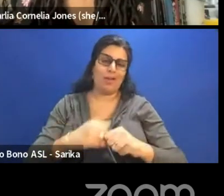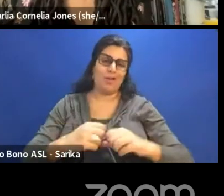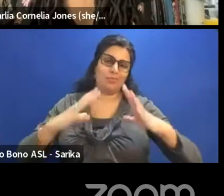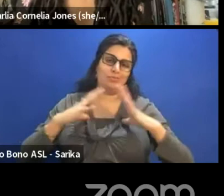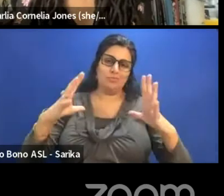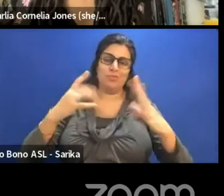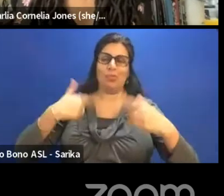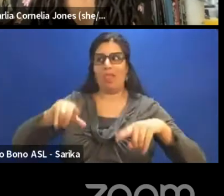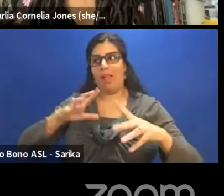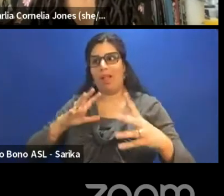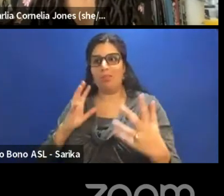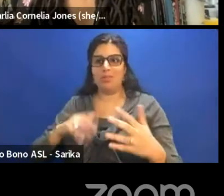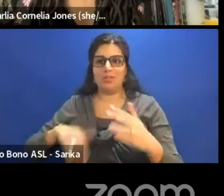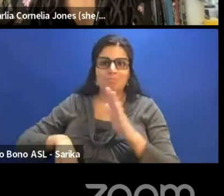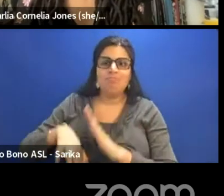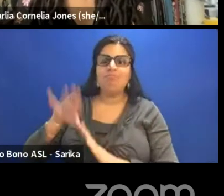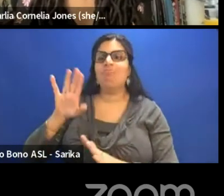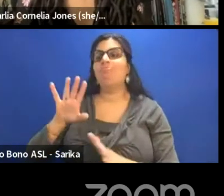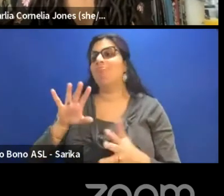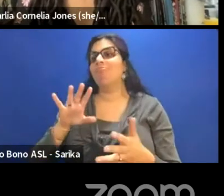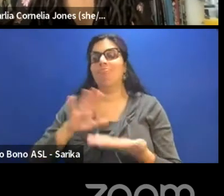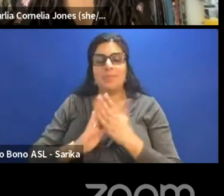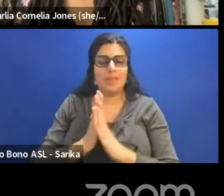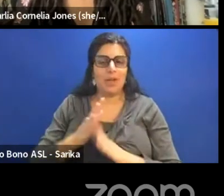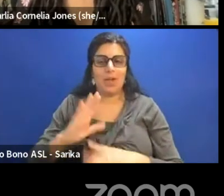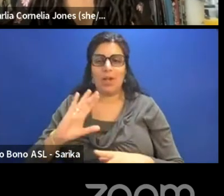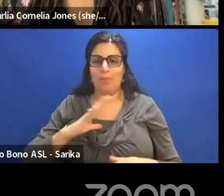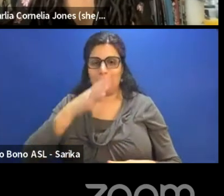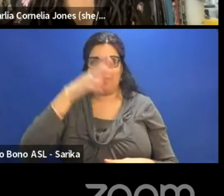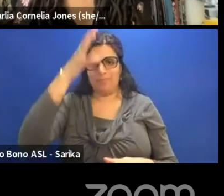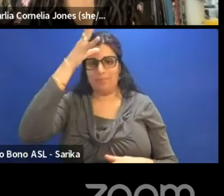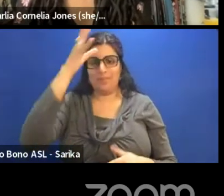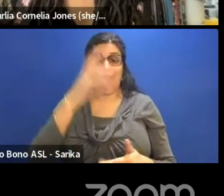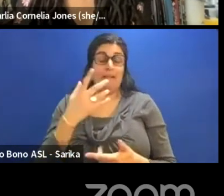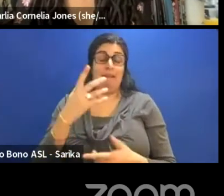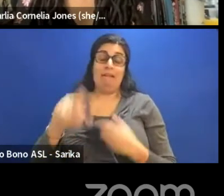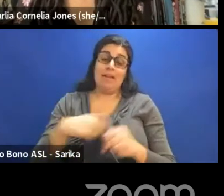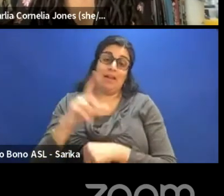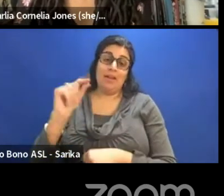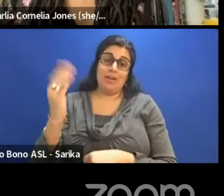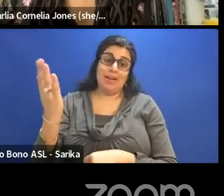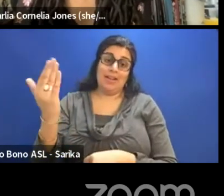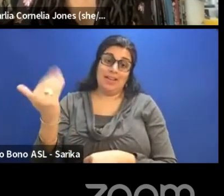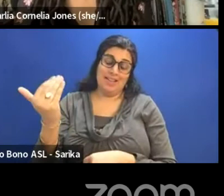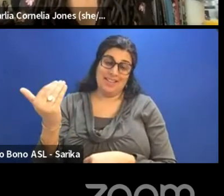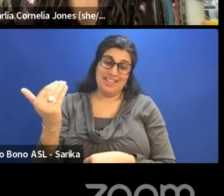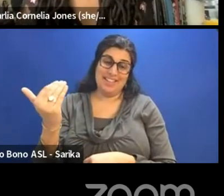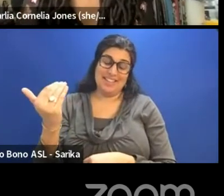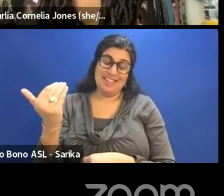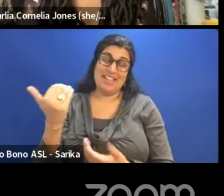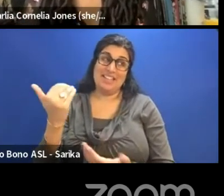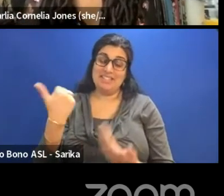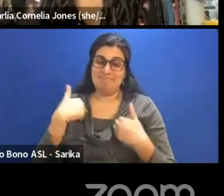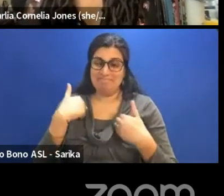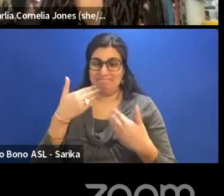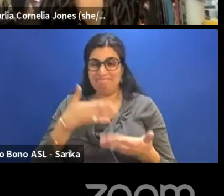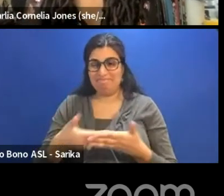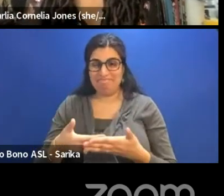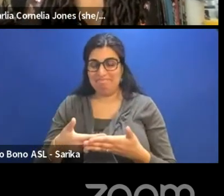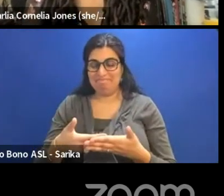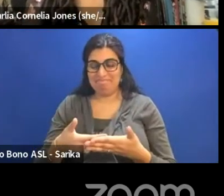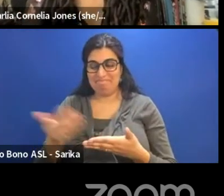came back for our next year in 2015, I had a baby. And so now there was a baby in the space. And that just